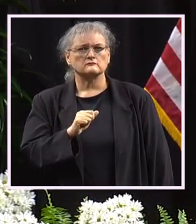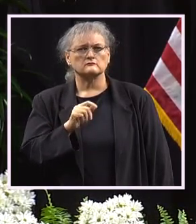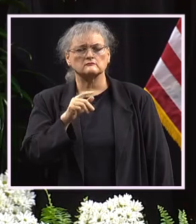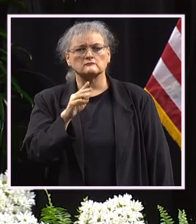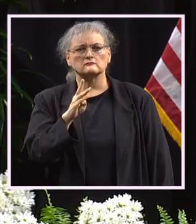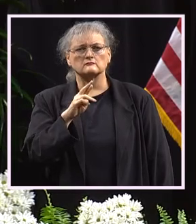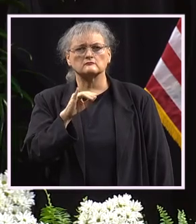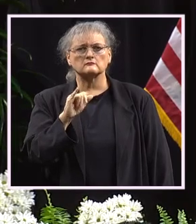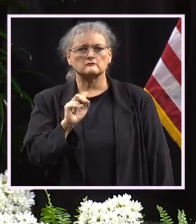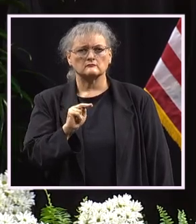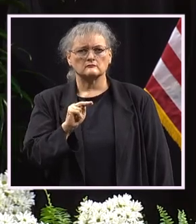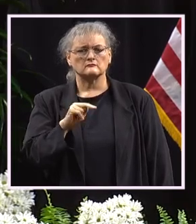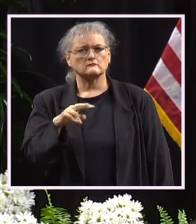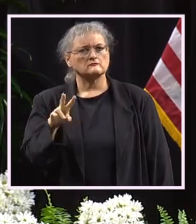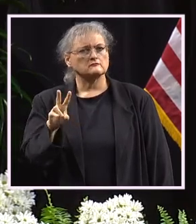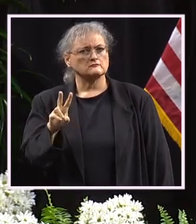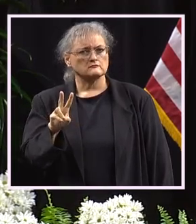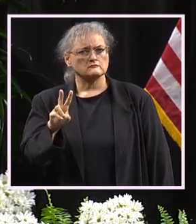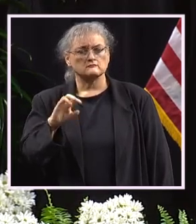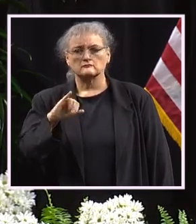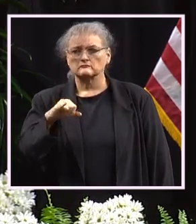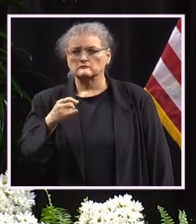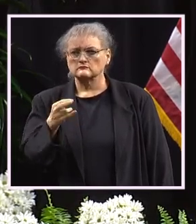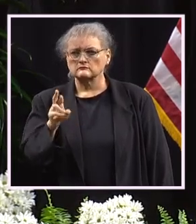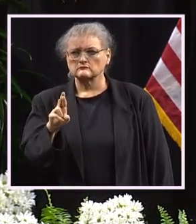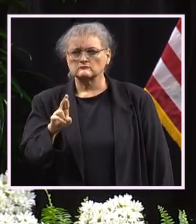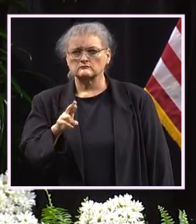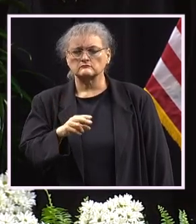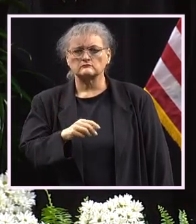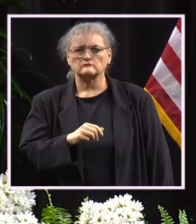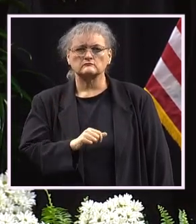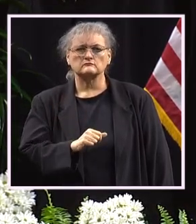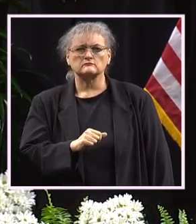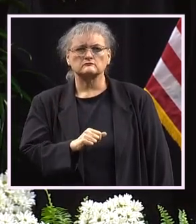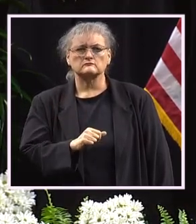Brian L. Velasquez Jr.